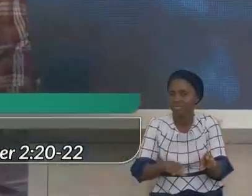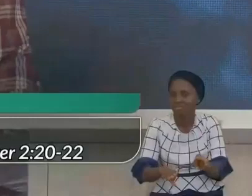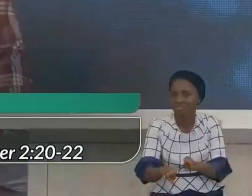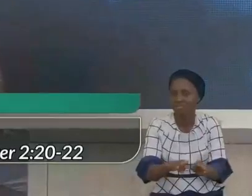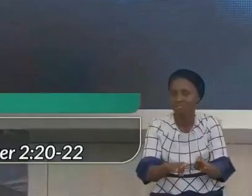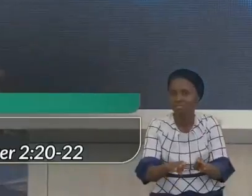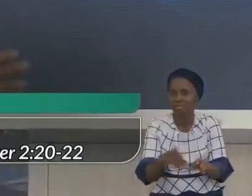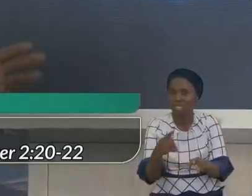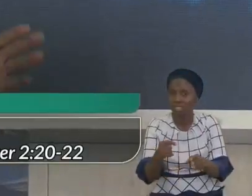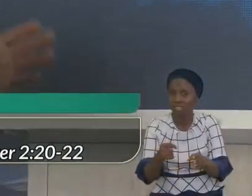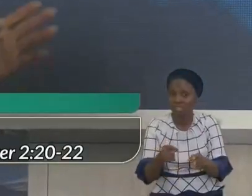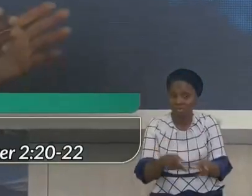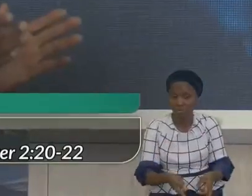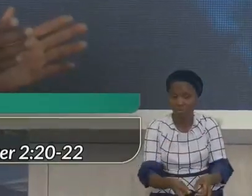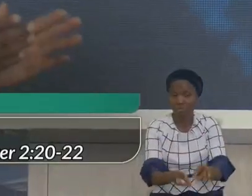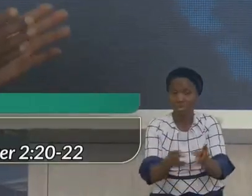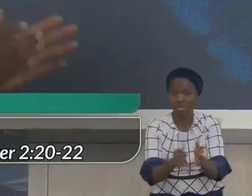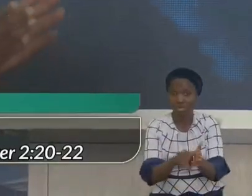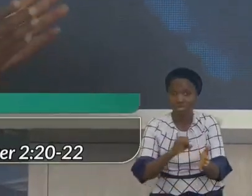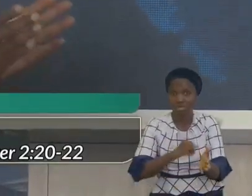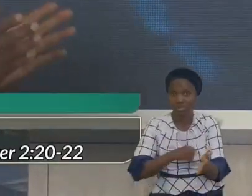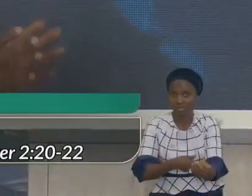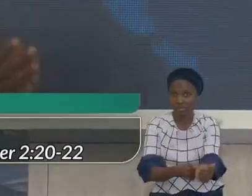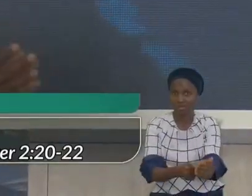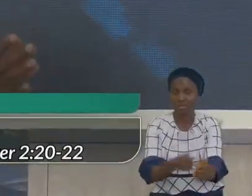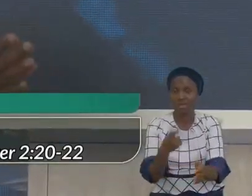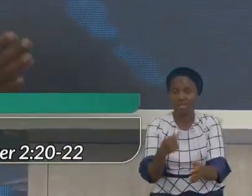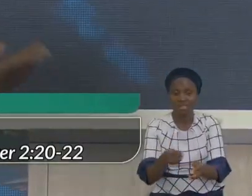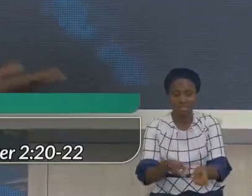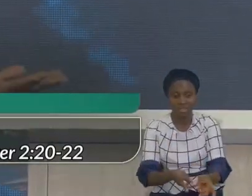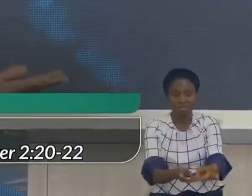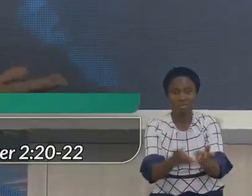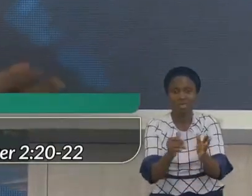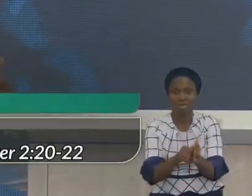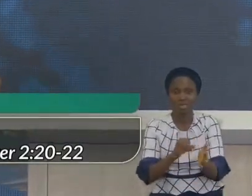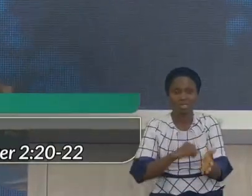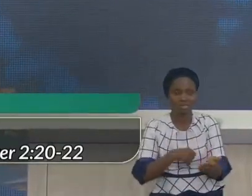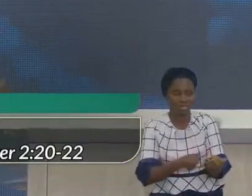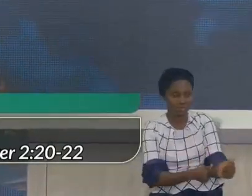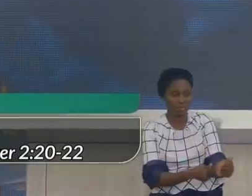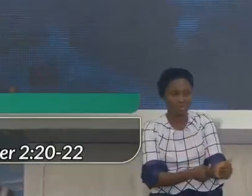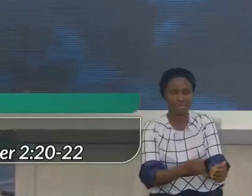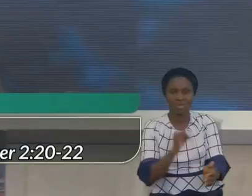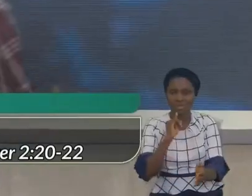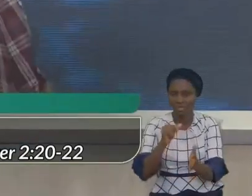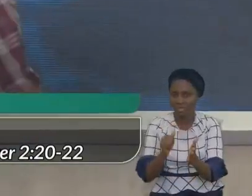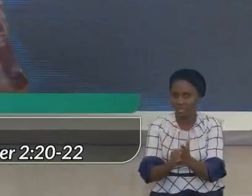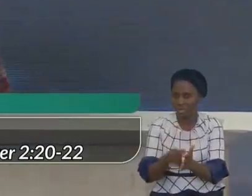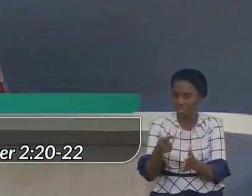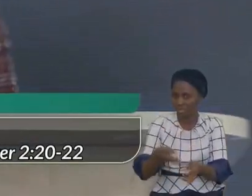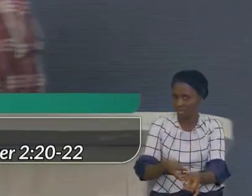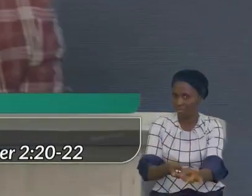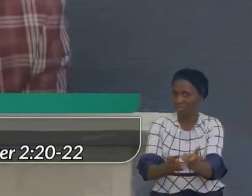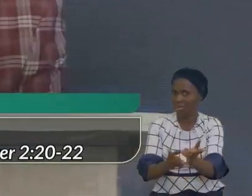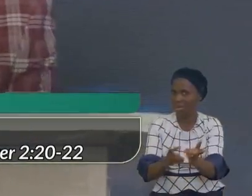follow, is that the way of righteousness?